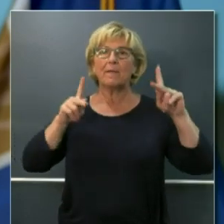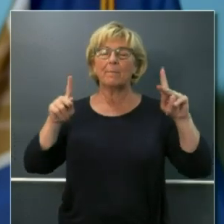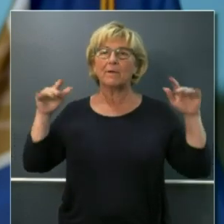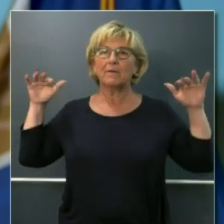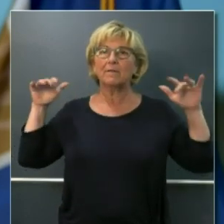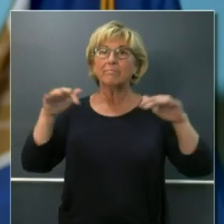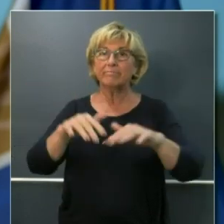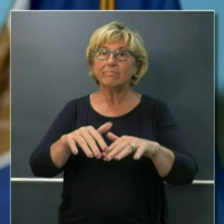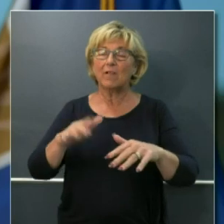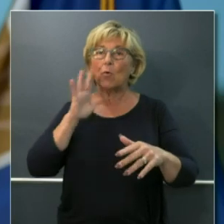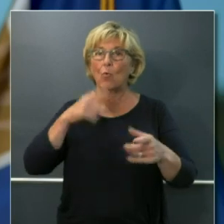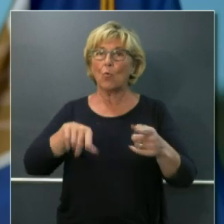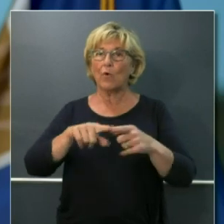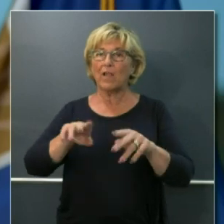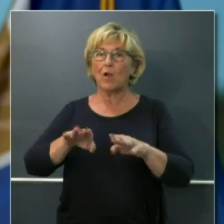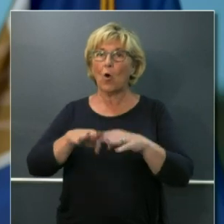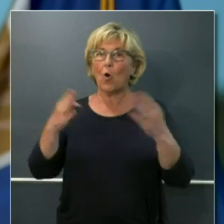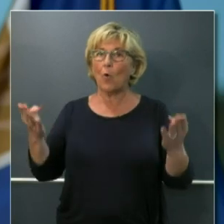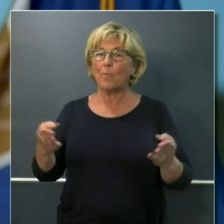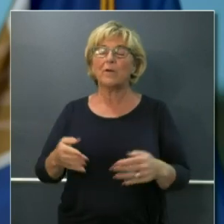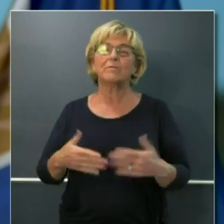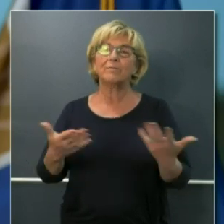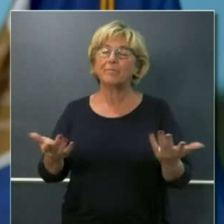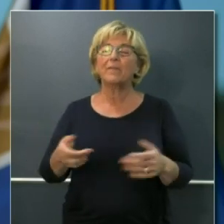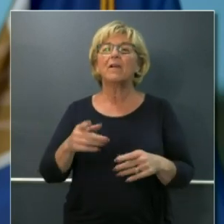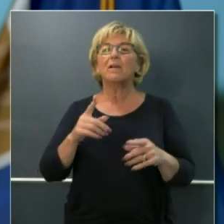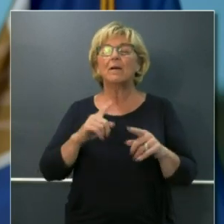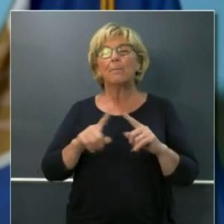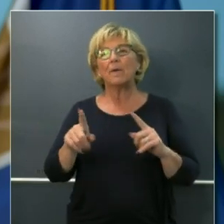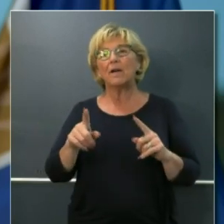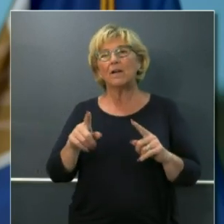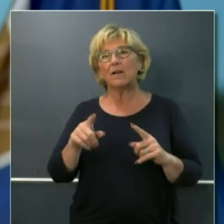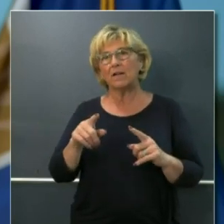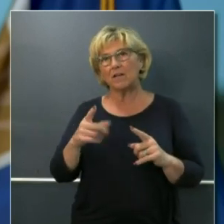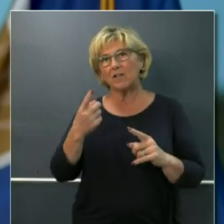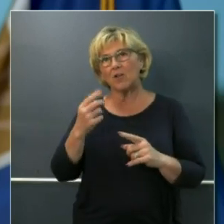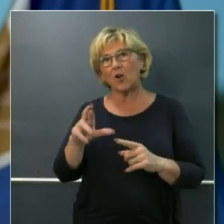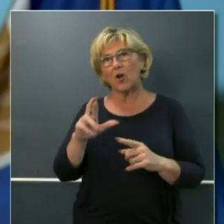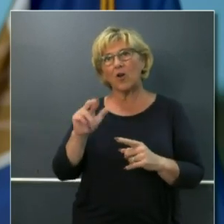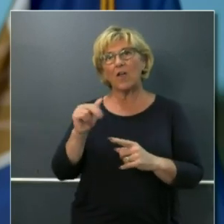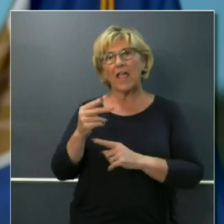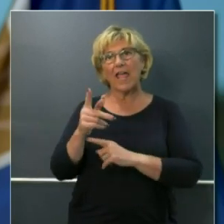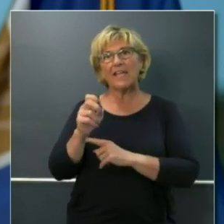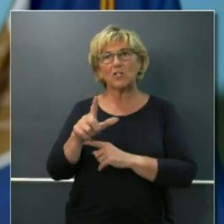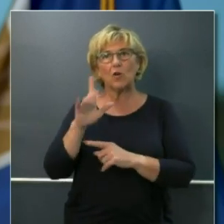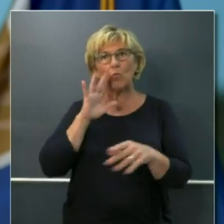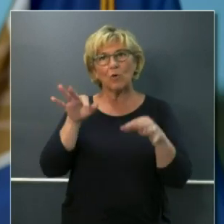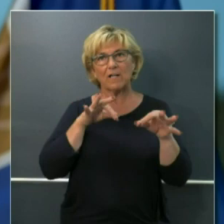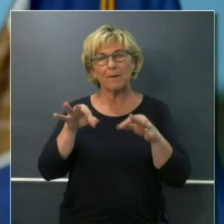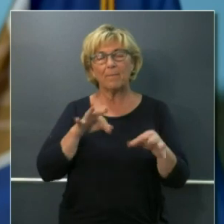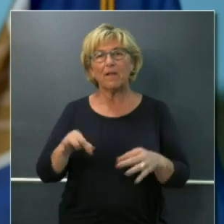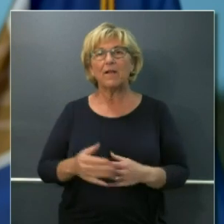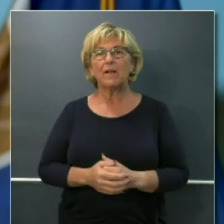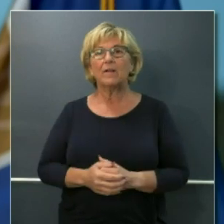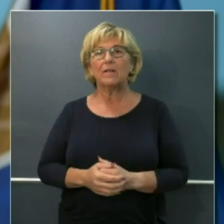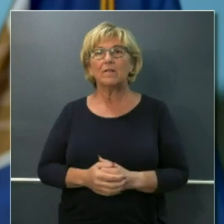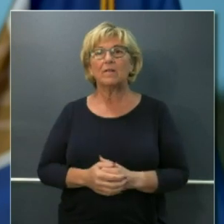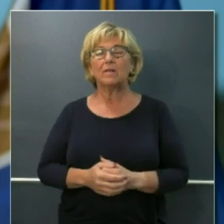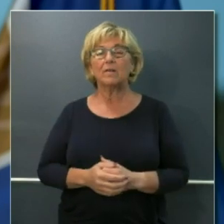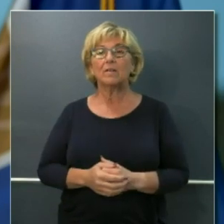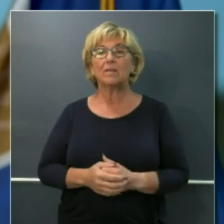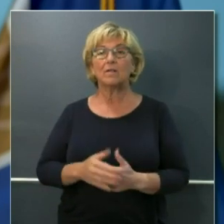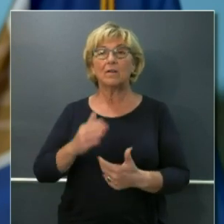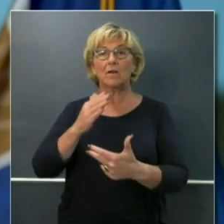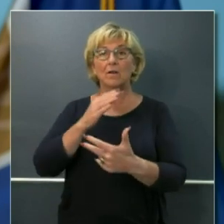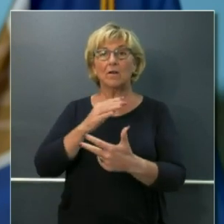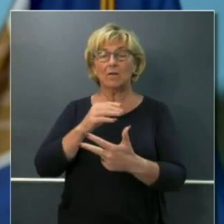that category. I don't want to get ahead of myself. She'll walk you through those 4 phases. Phase 2 is really the phase